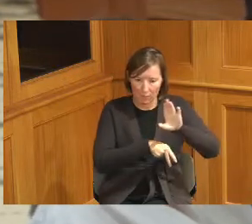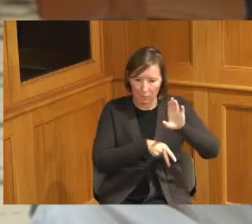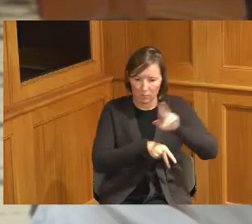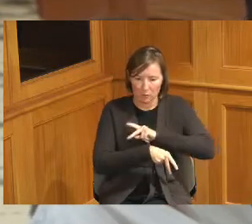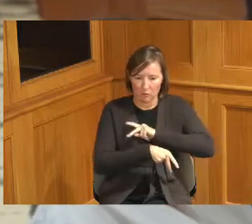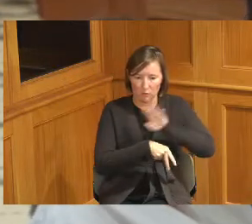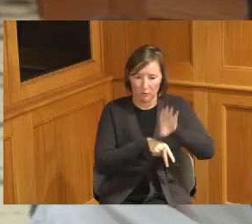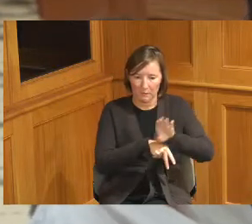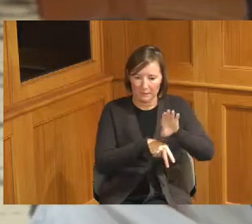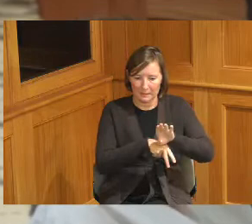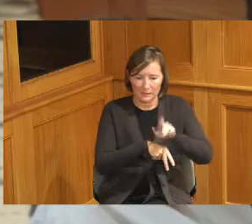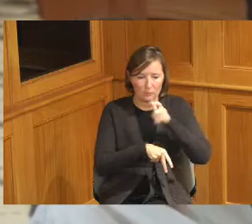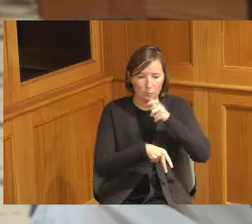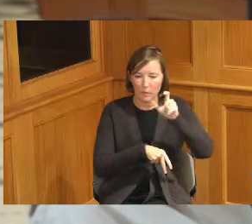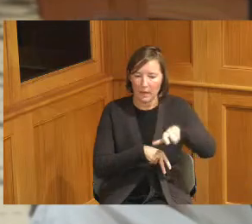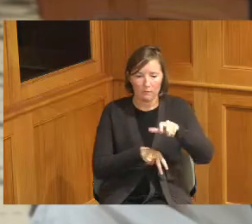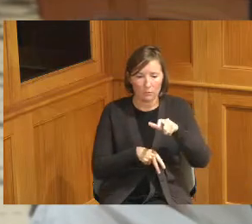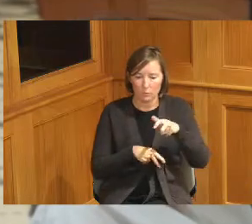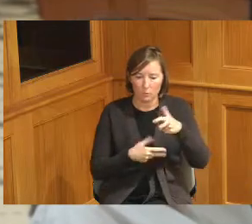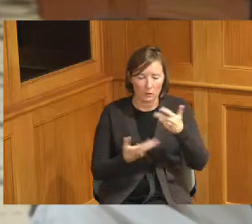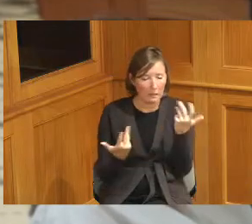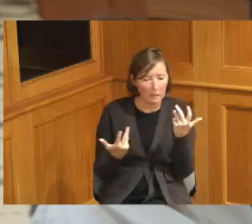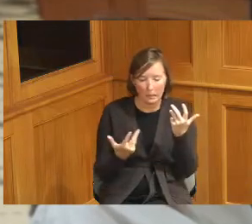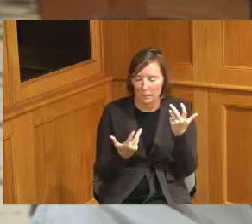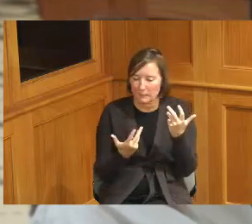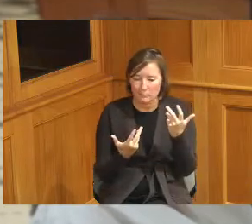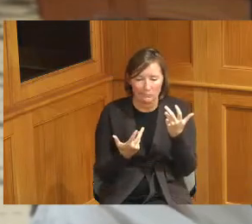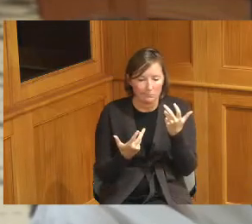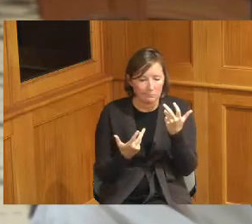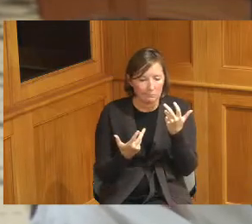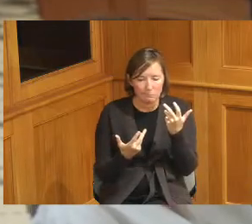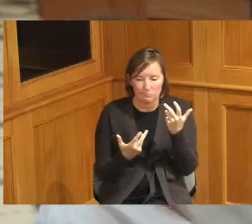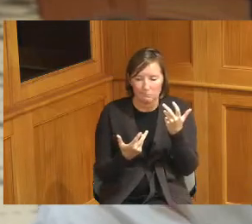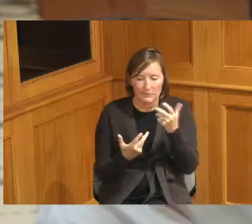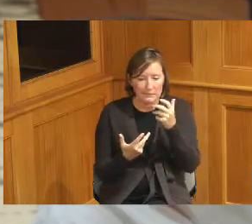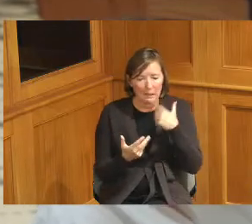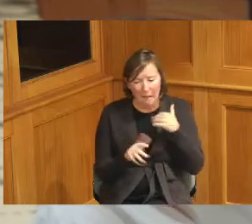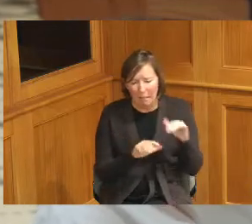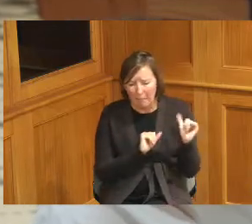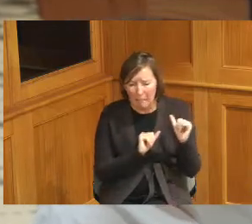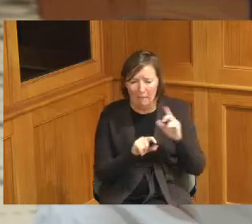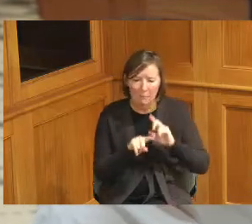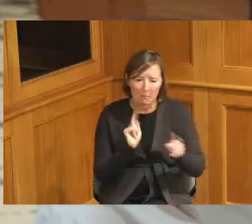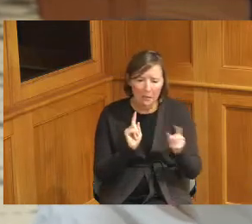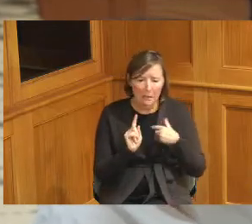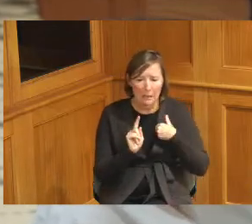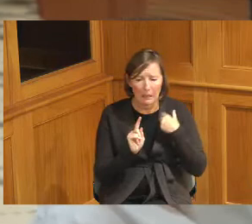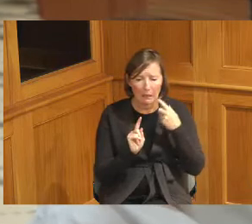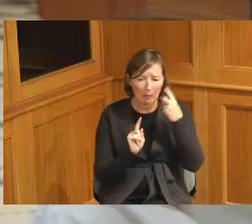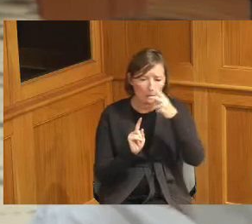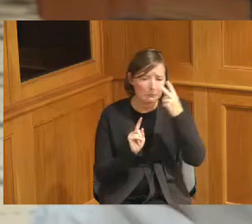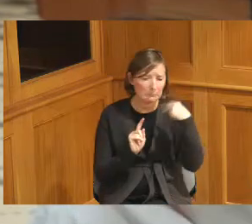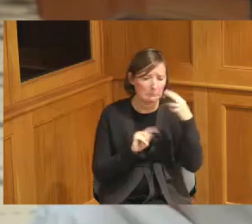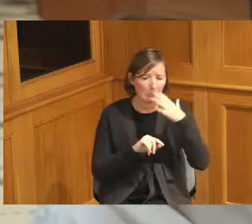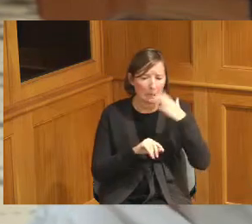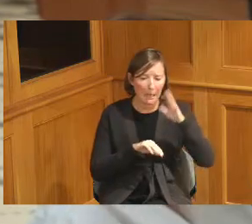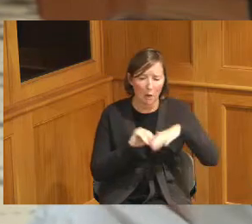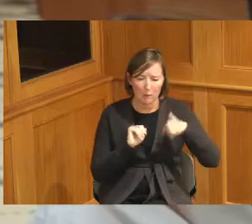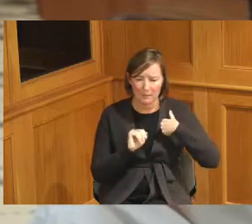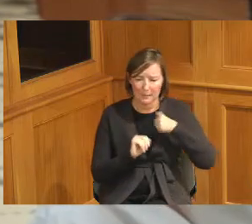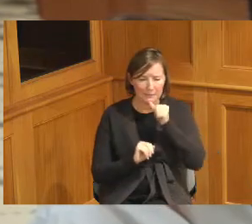without suffering any adverse actions at work. That's great. Yeah.